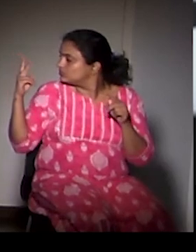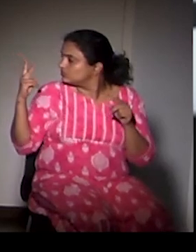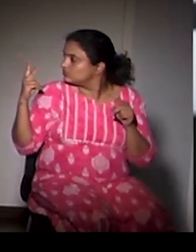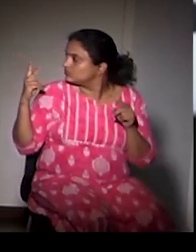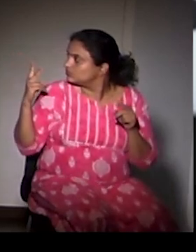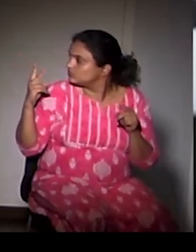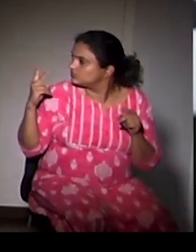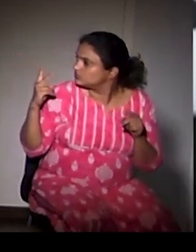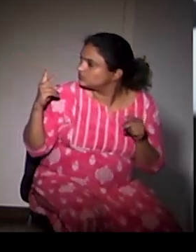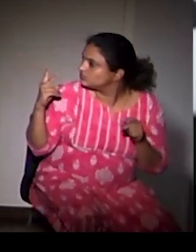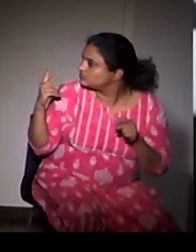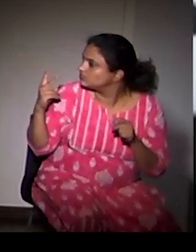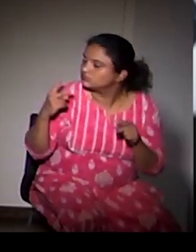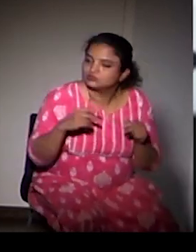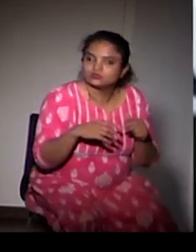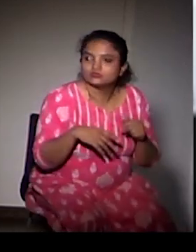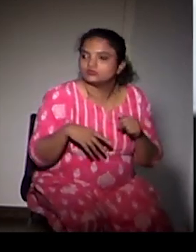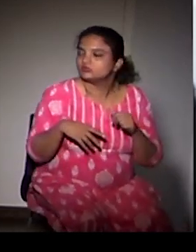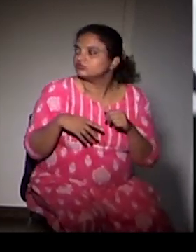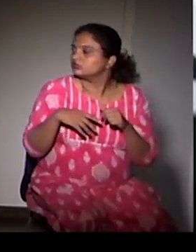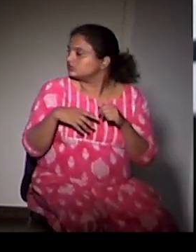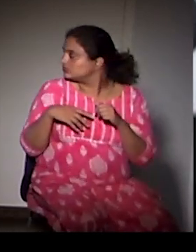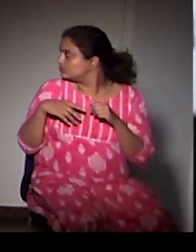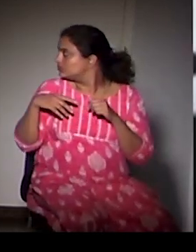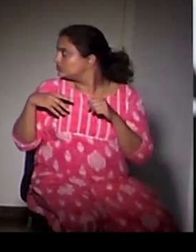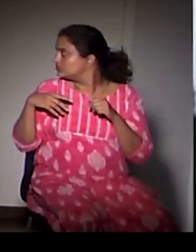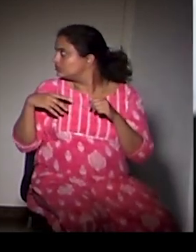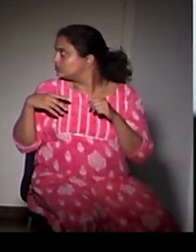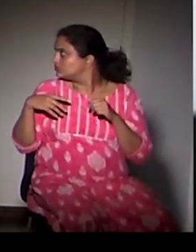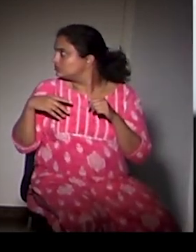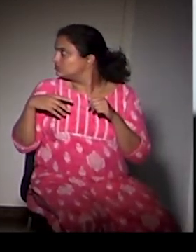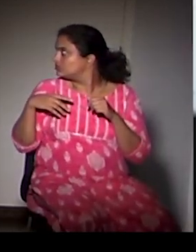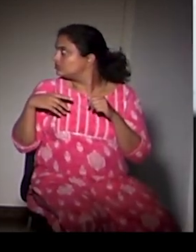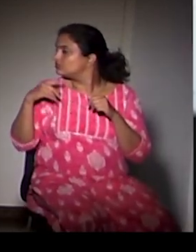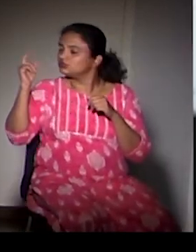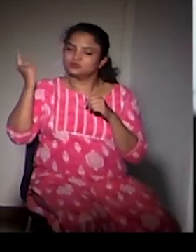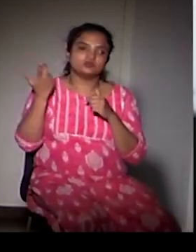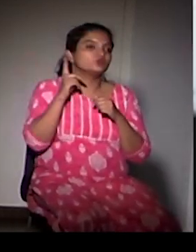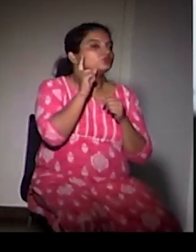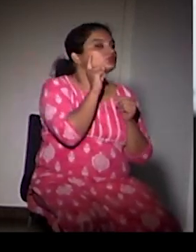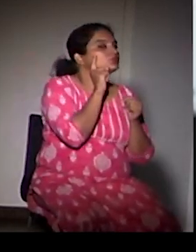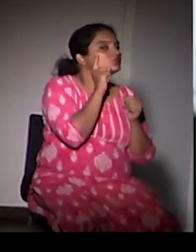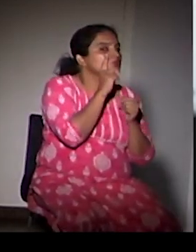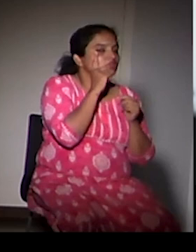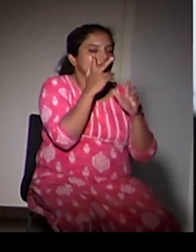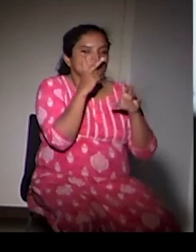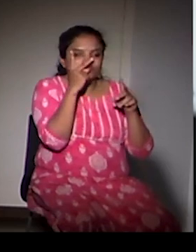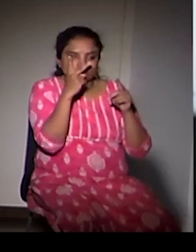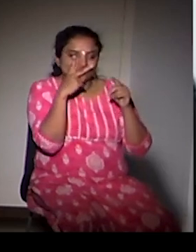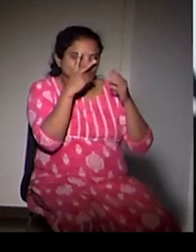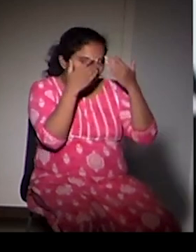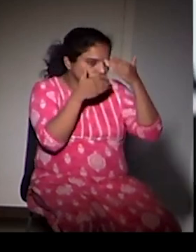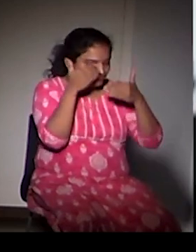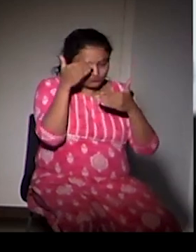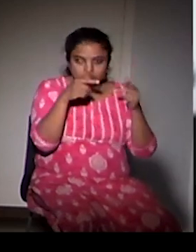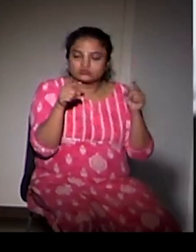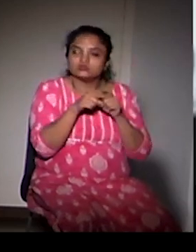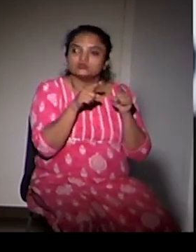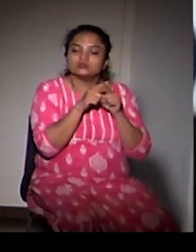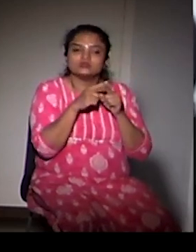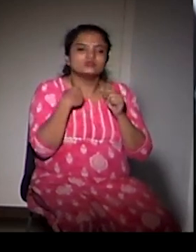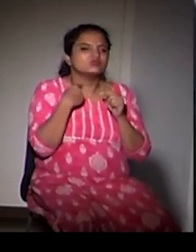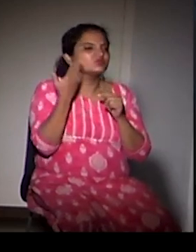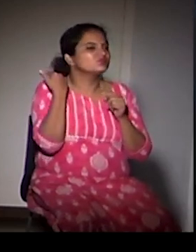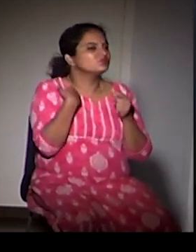got underglazed painted tiles, like the ones on the tomb that we were looking at a minute ago. And I was